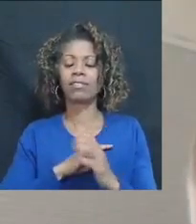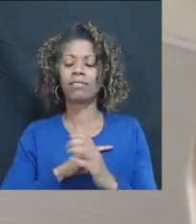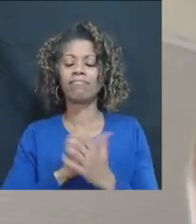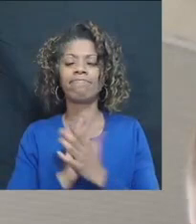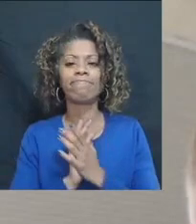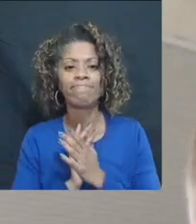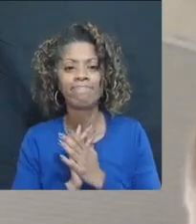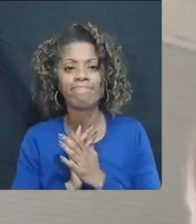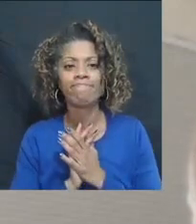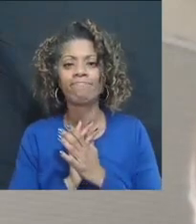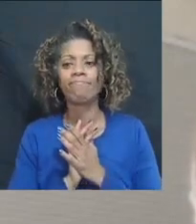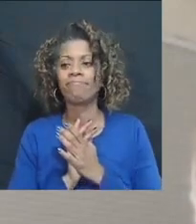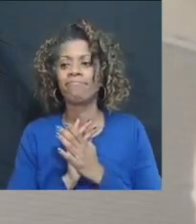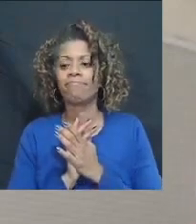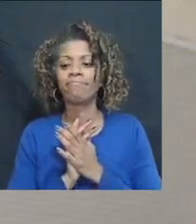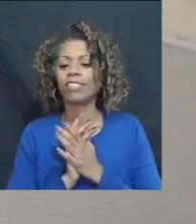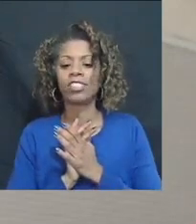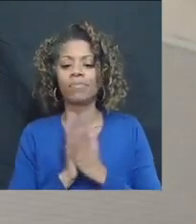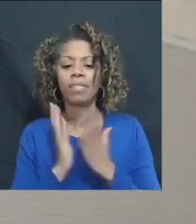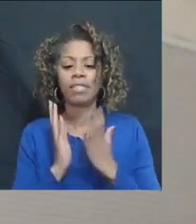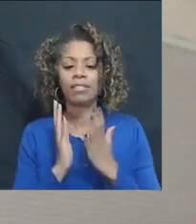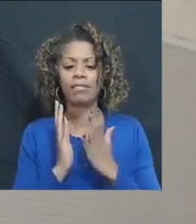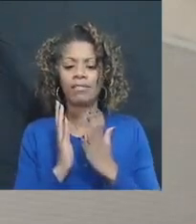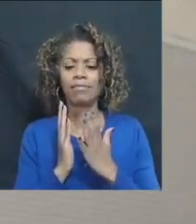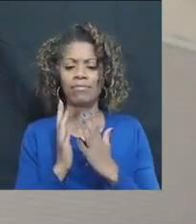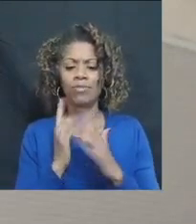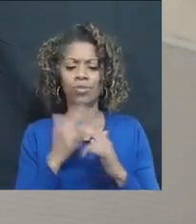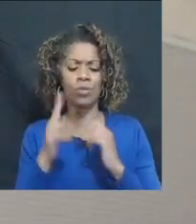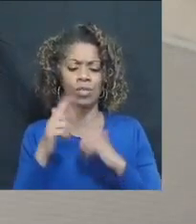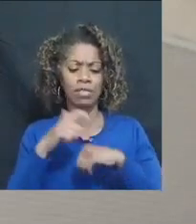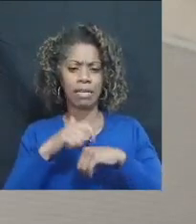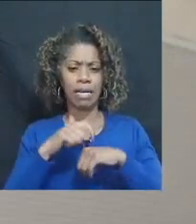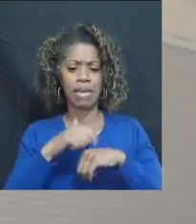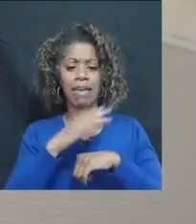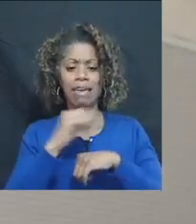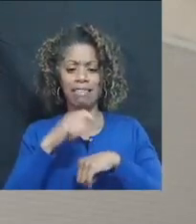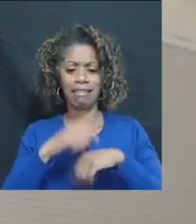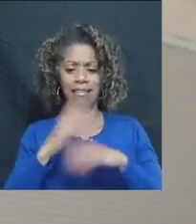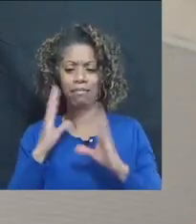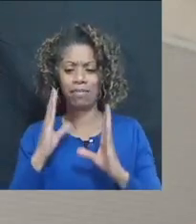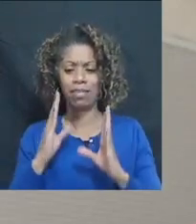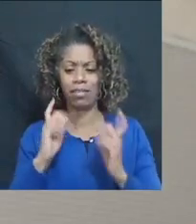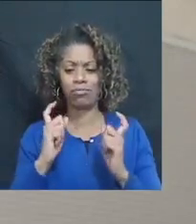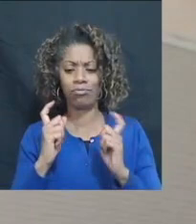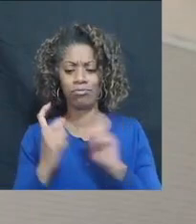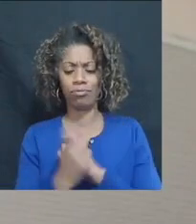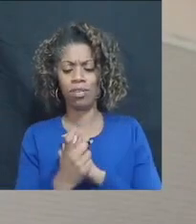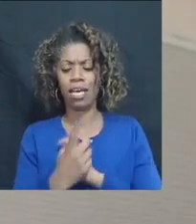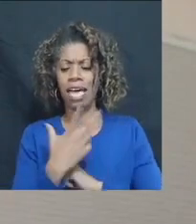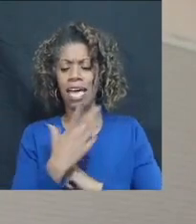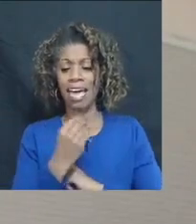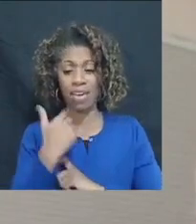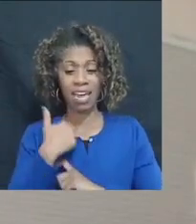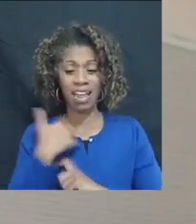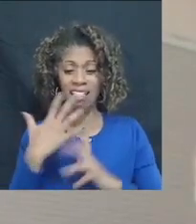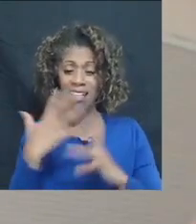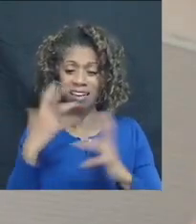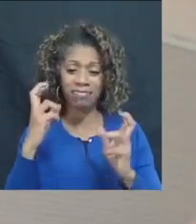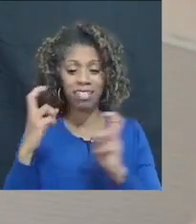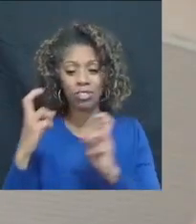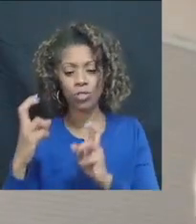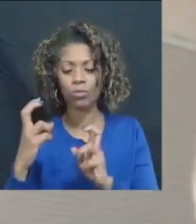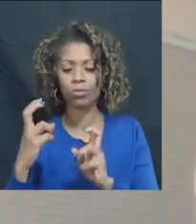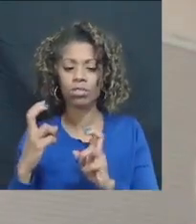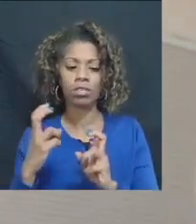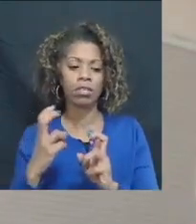an incredible transformative period, both because of the issues that we have been dealing with, everything from